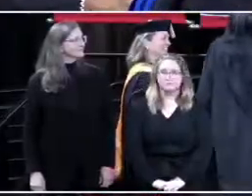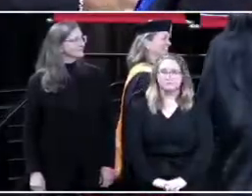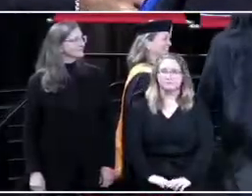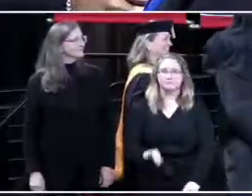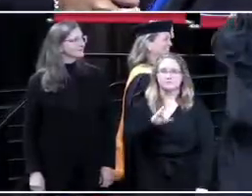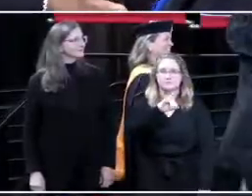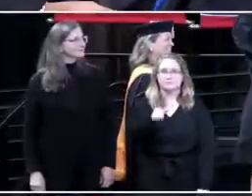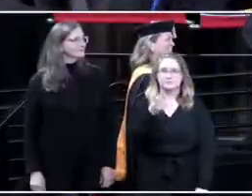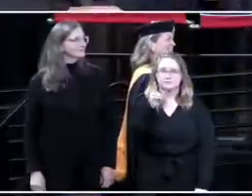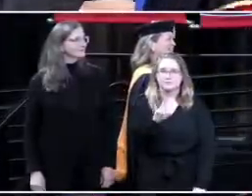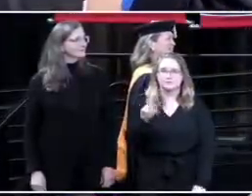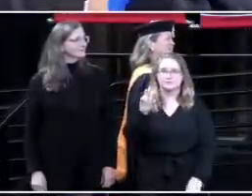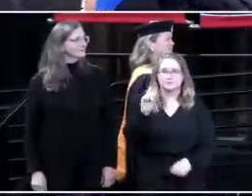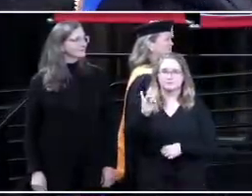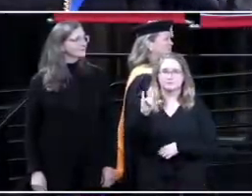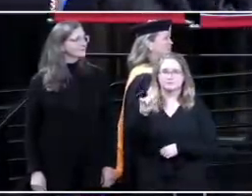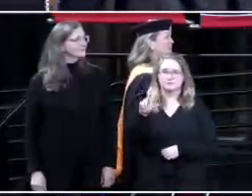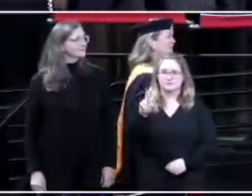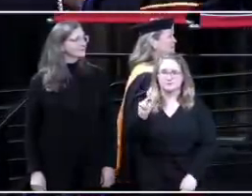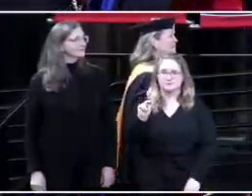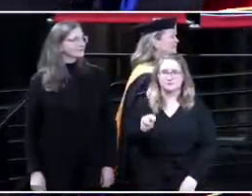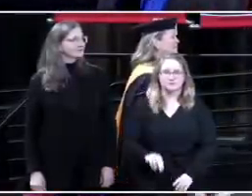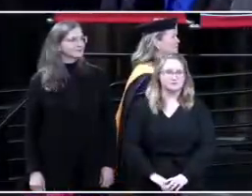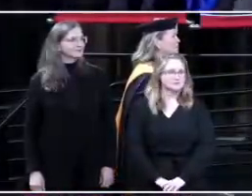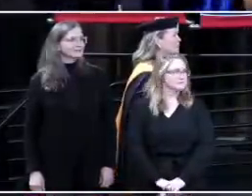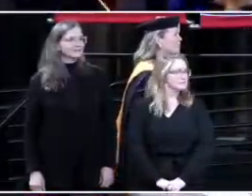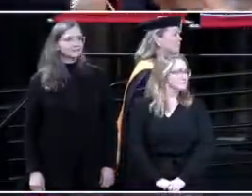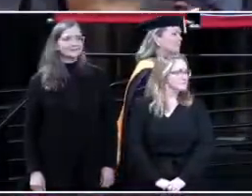Juliana Renee Silverthorne,